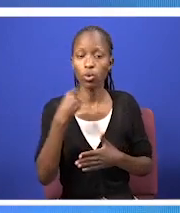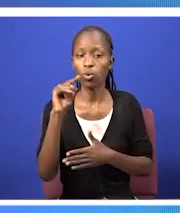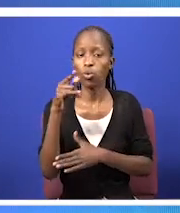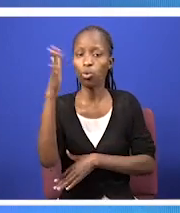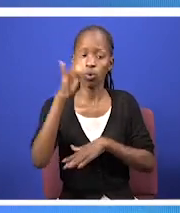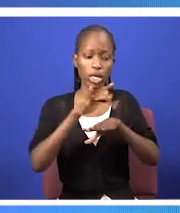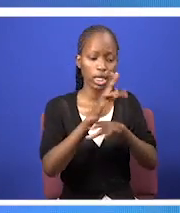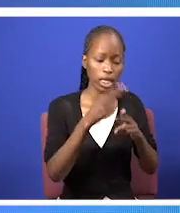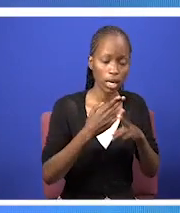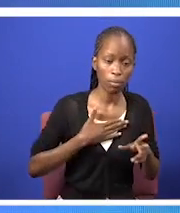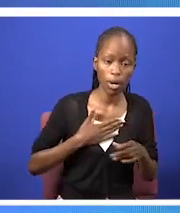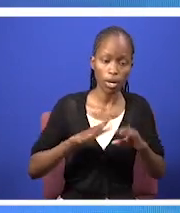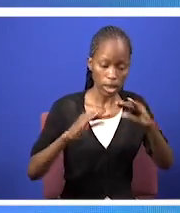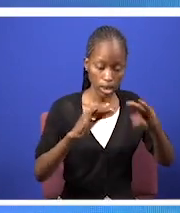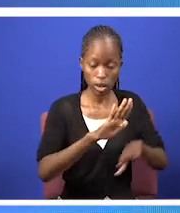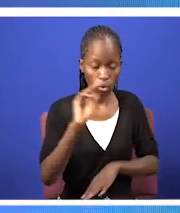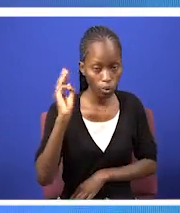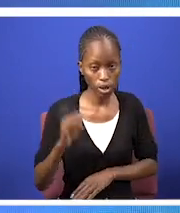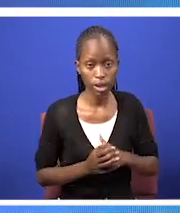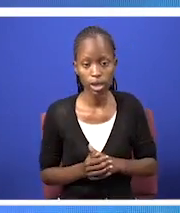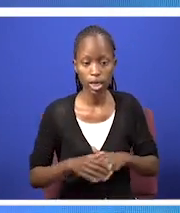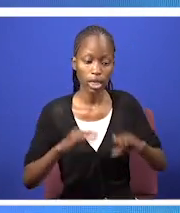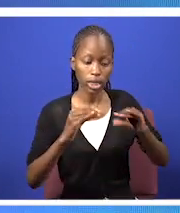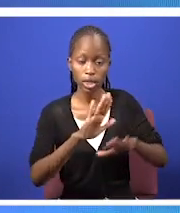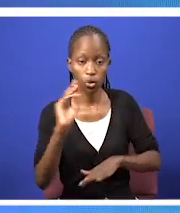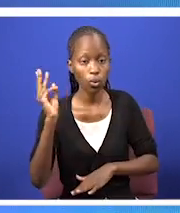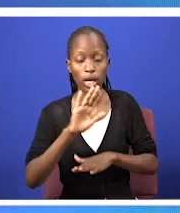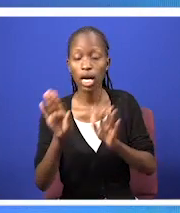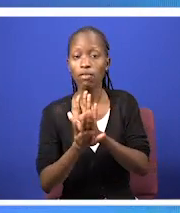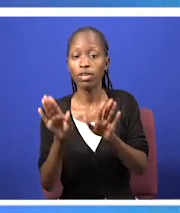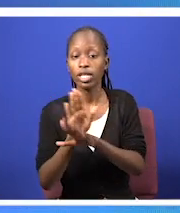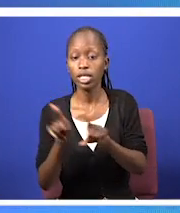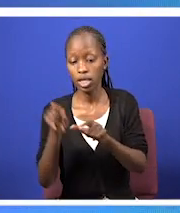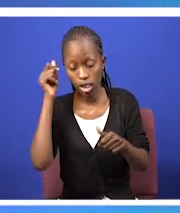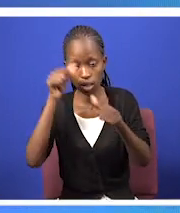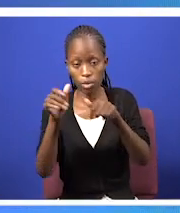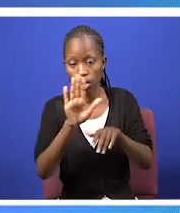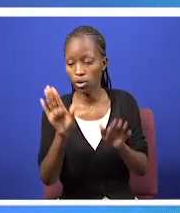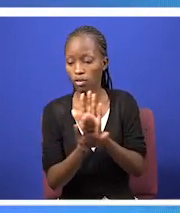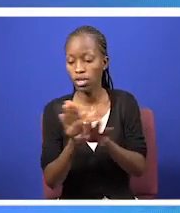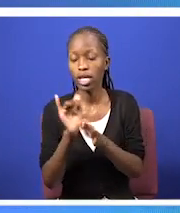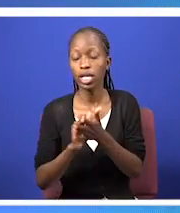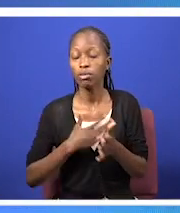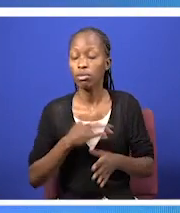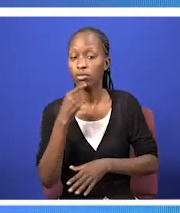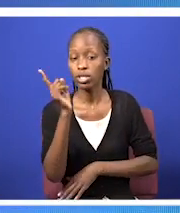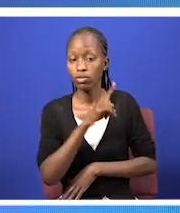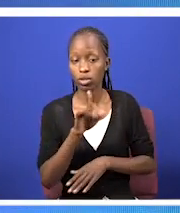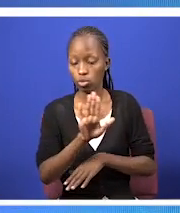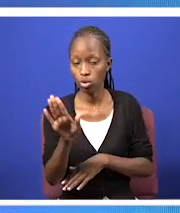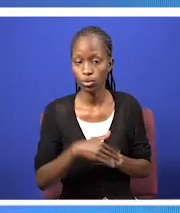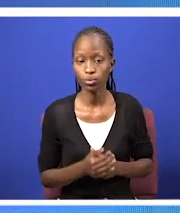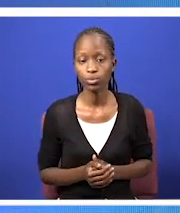Spirit, whom the Father will send in my name, will teach you. He will teach you all things and remind you of everything that I have